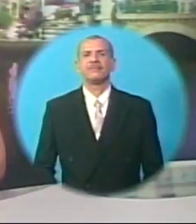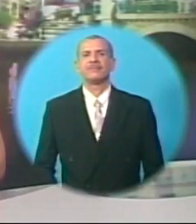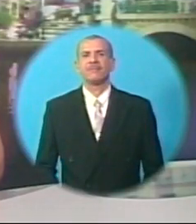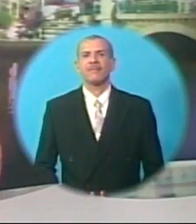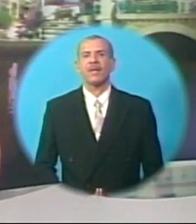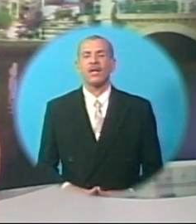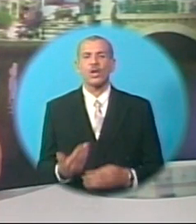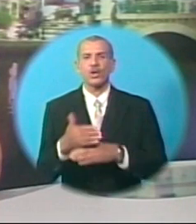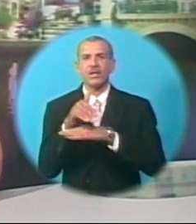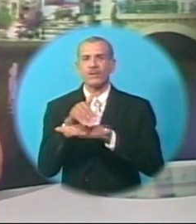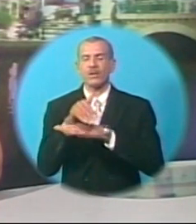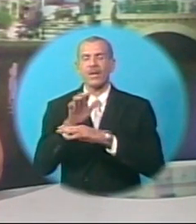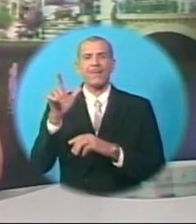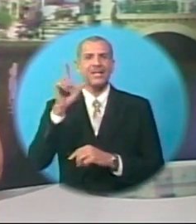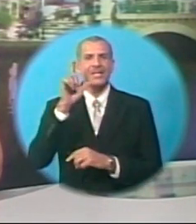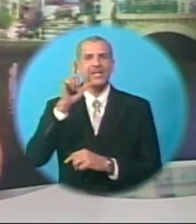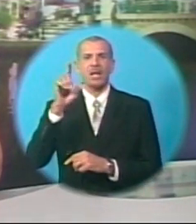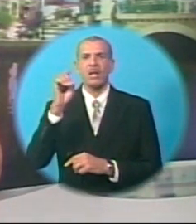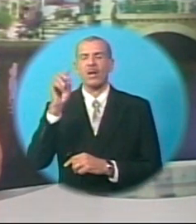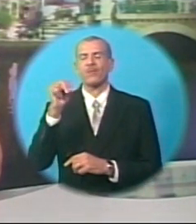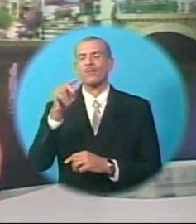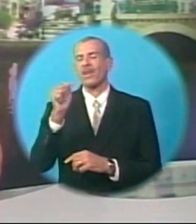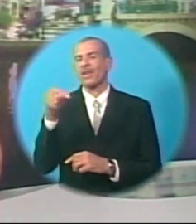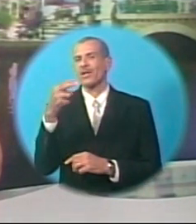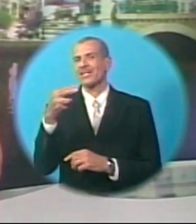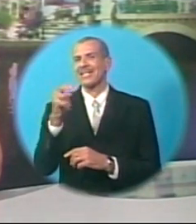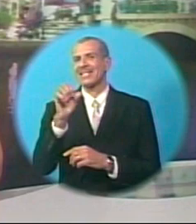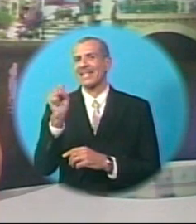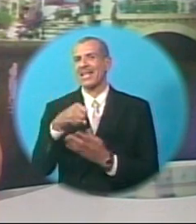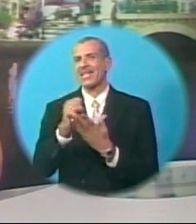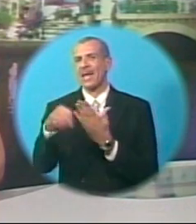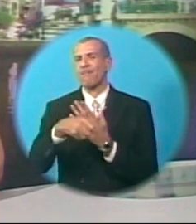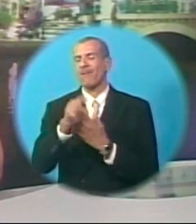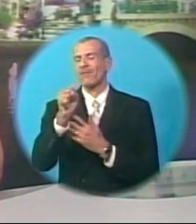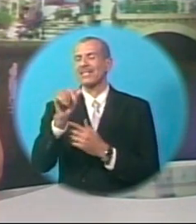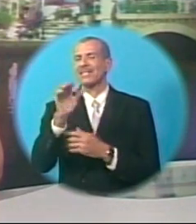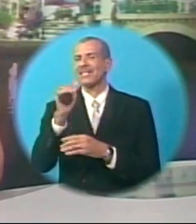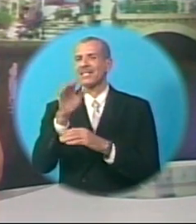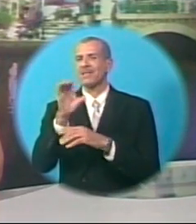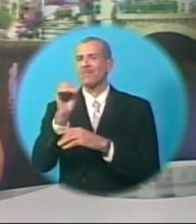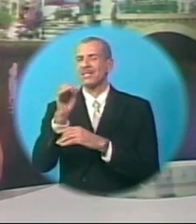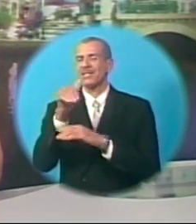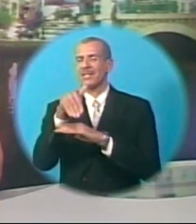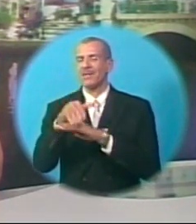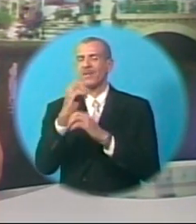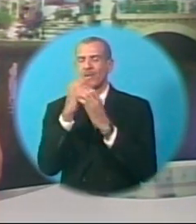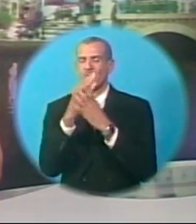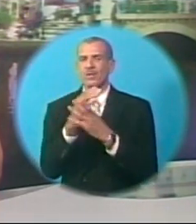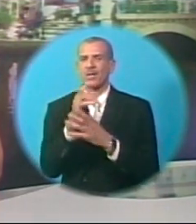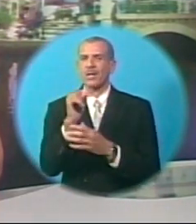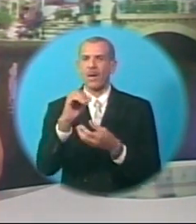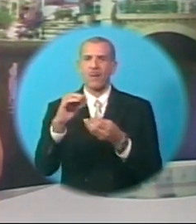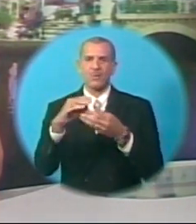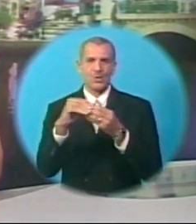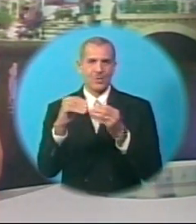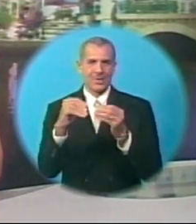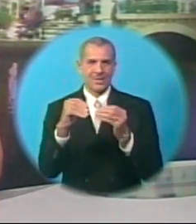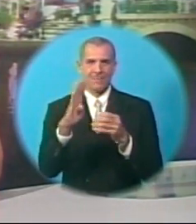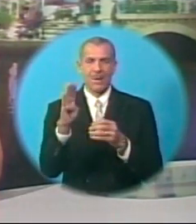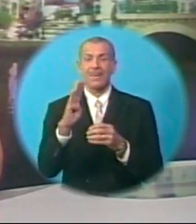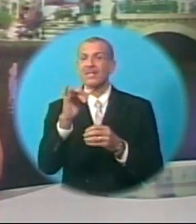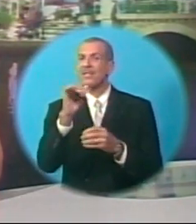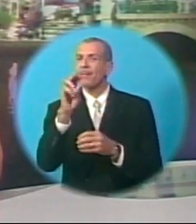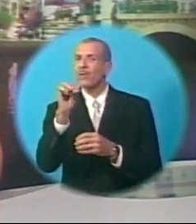A very good evening to you. I'm Lisa Lord with the Thursday, September 1st edition of the CBC Evening News and our top story. Barbados